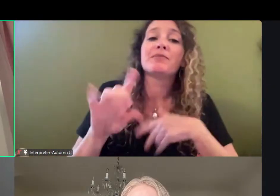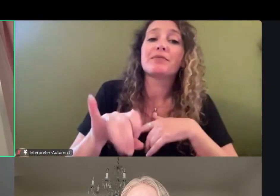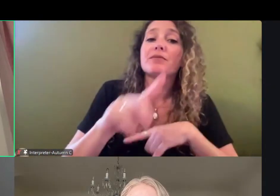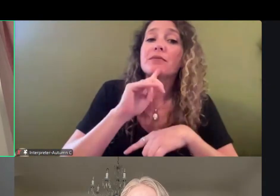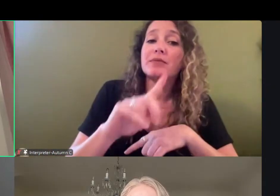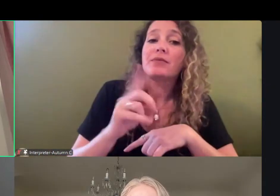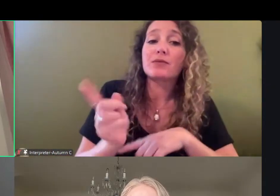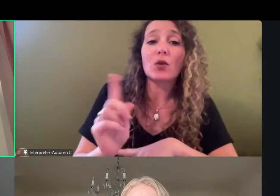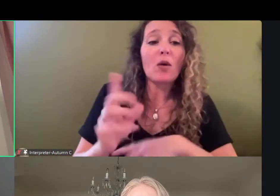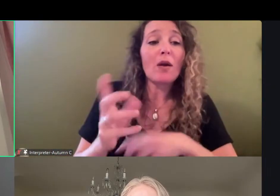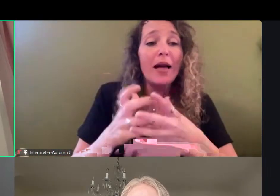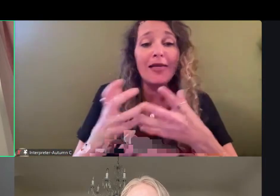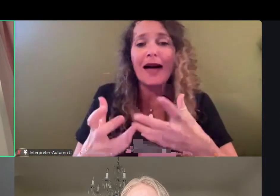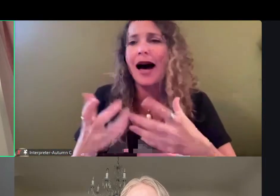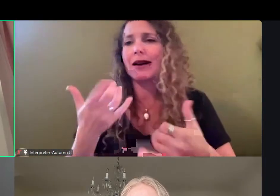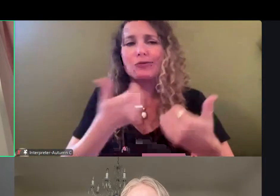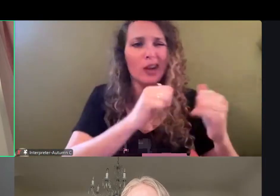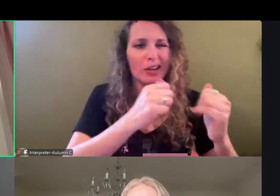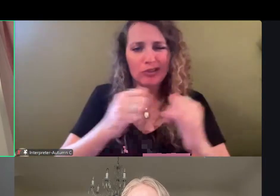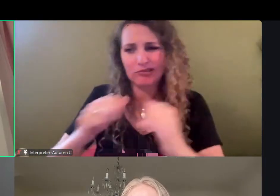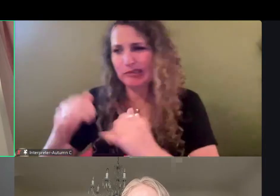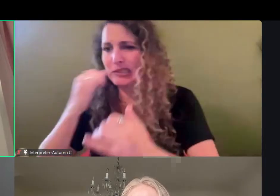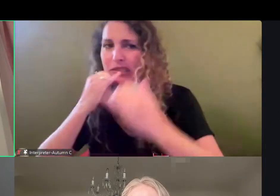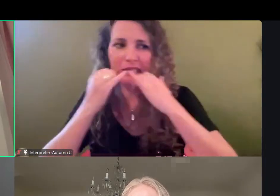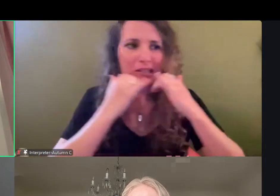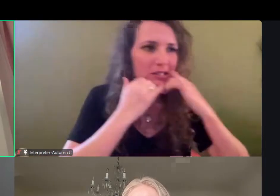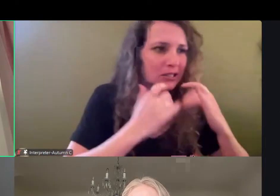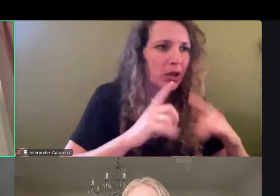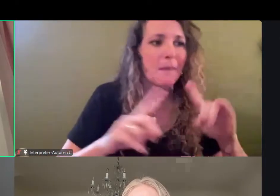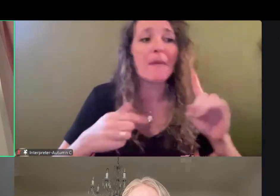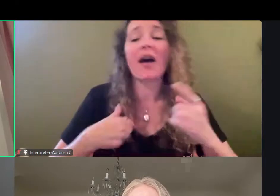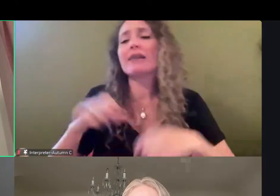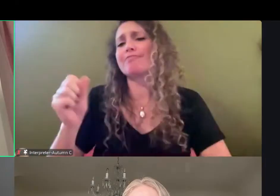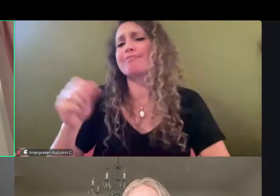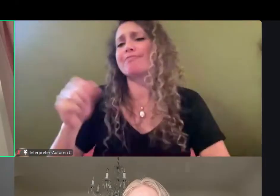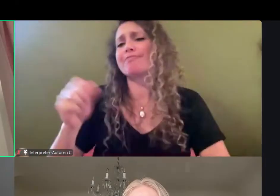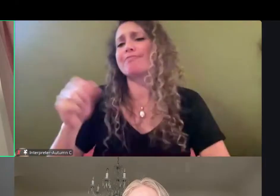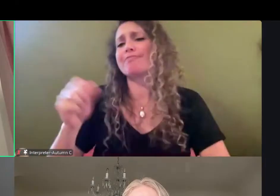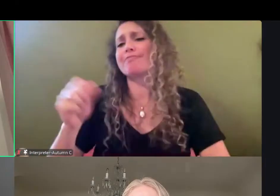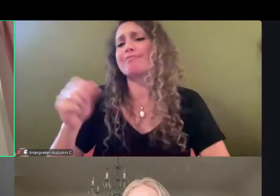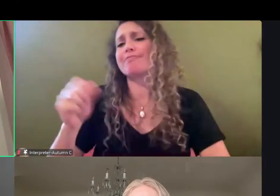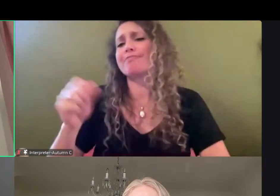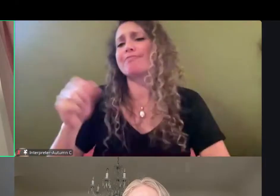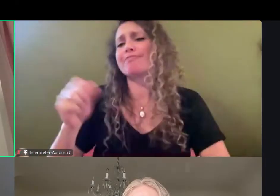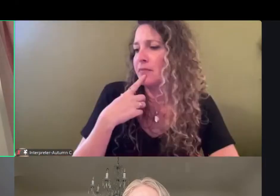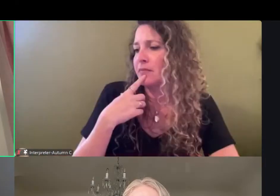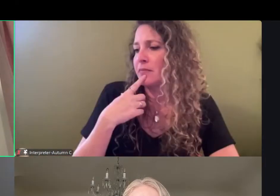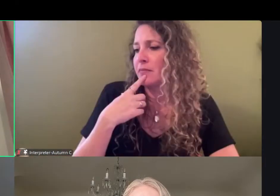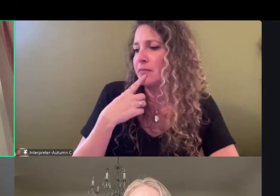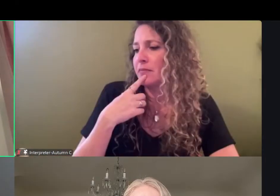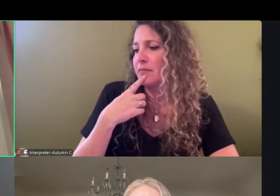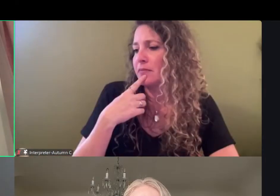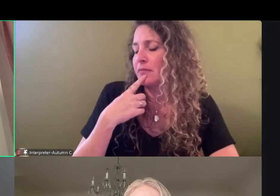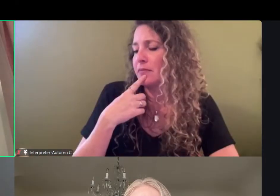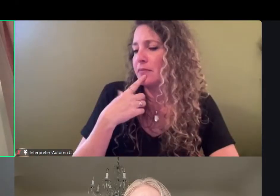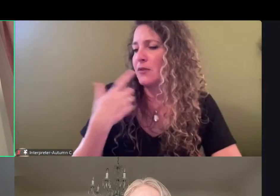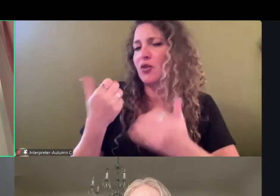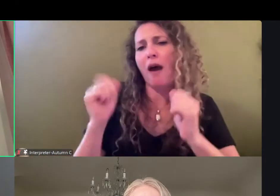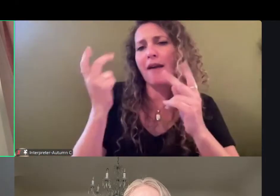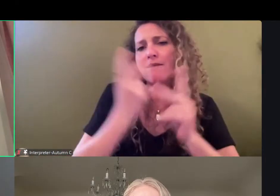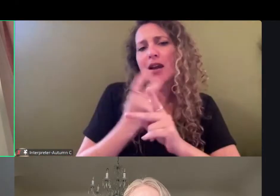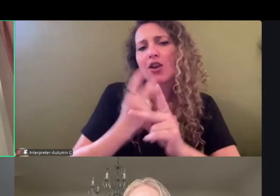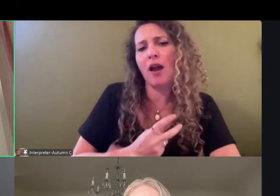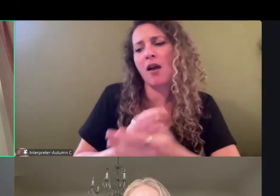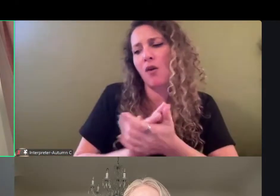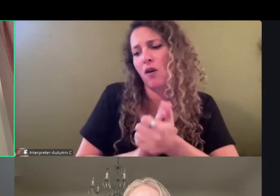where it was a lot of trial and error in our case, but definitely just, really trying to figure out what,